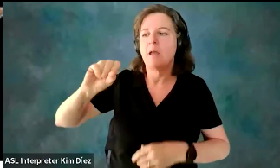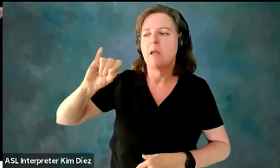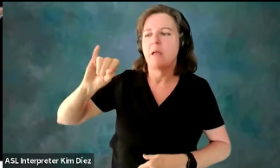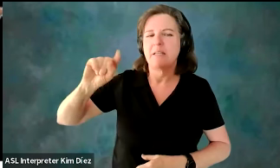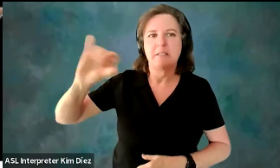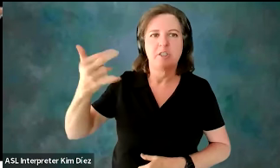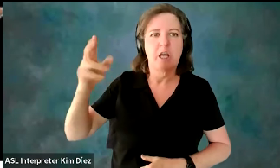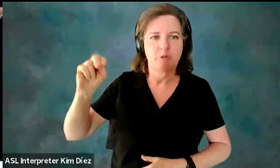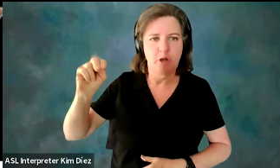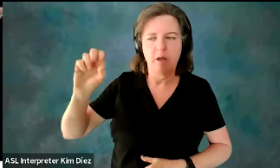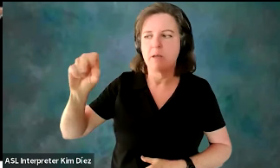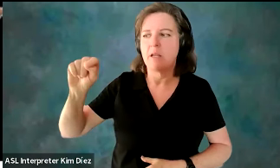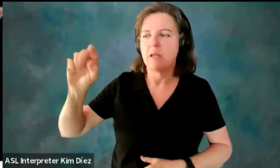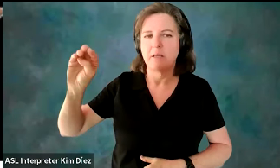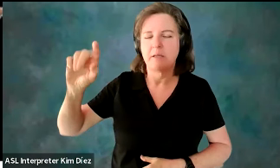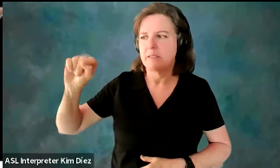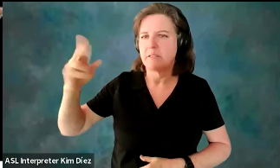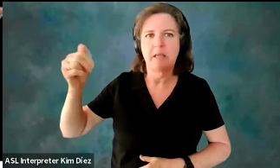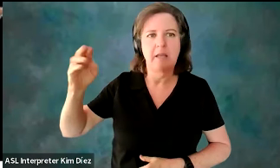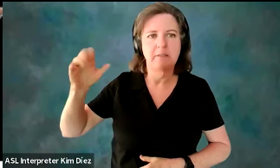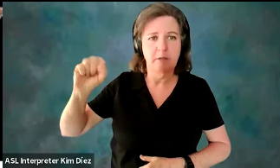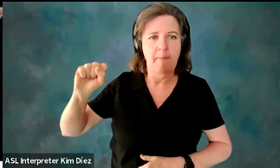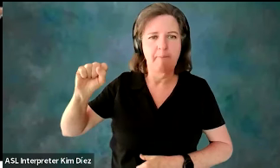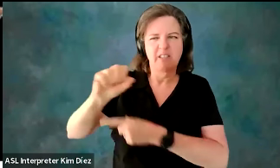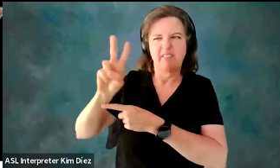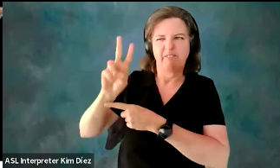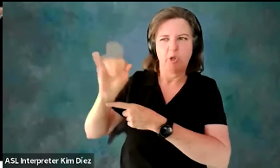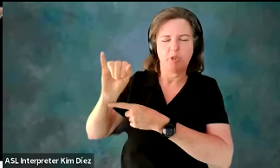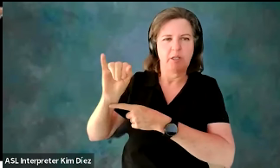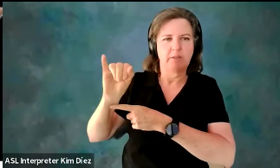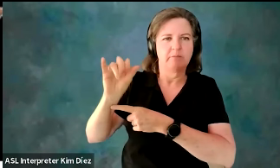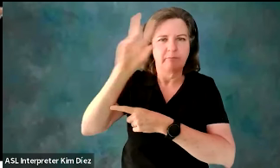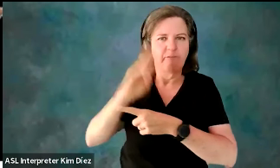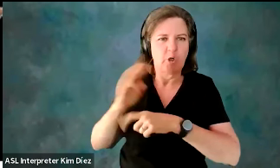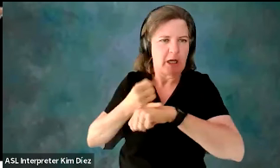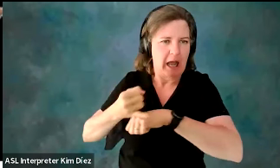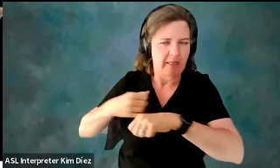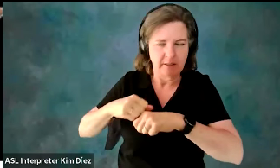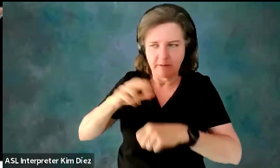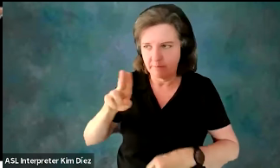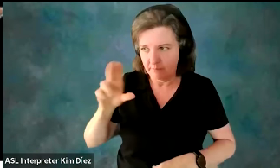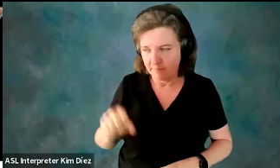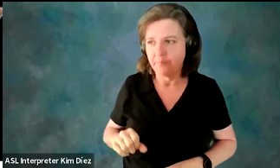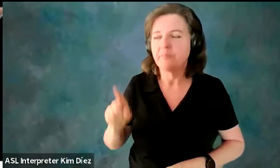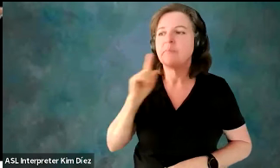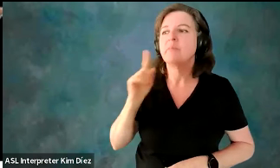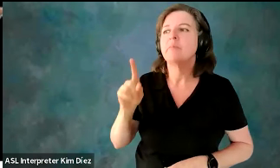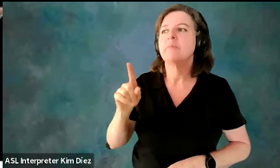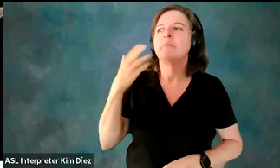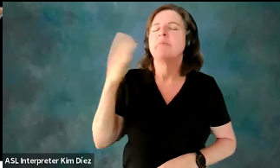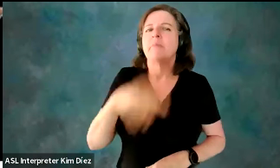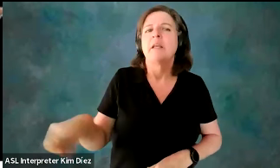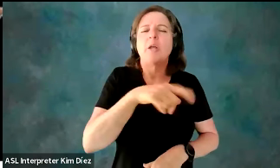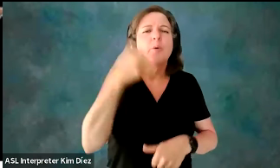Thomas, and in the 70s also, we started, I don't know if you remember, what